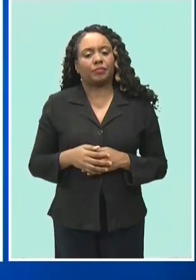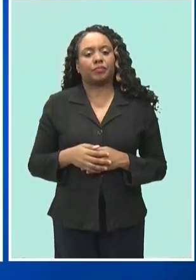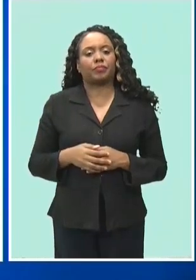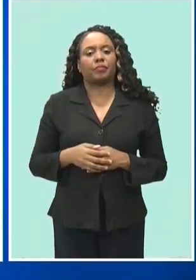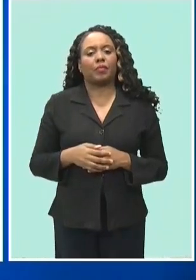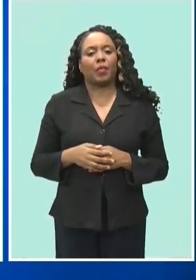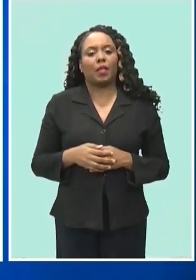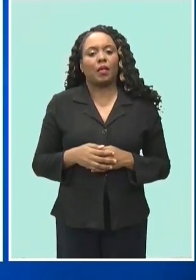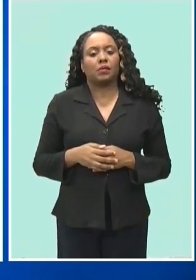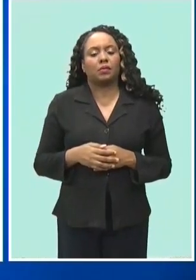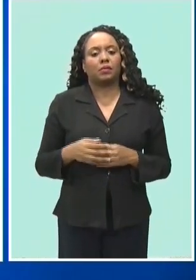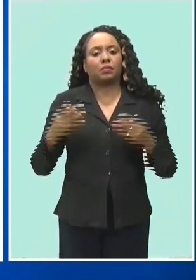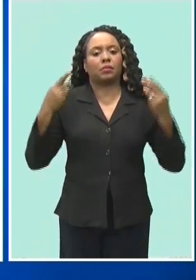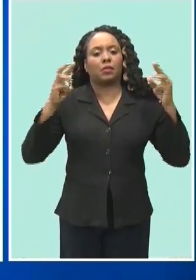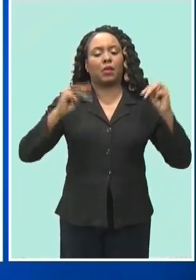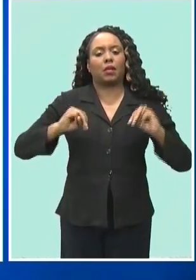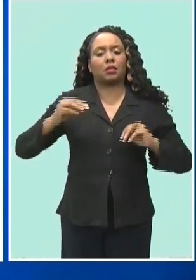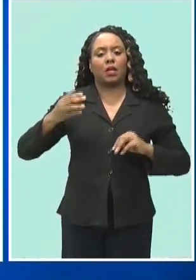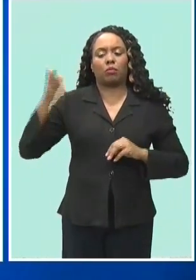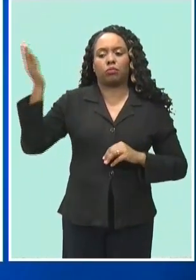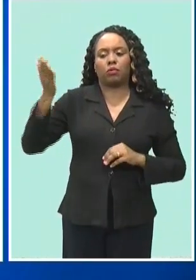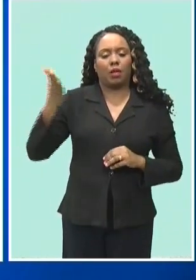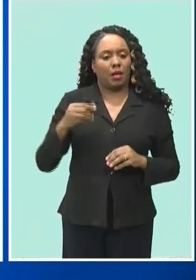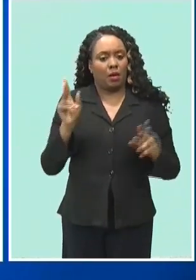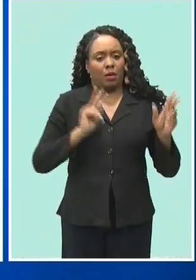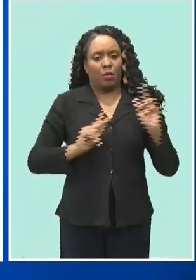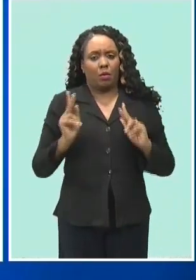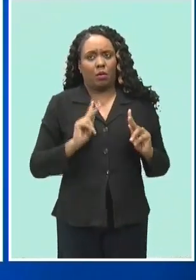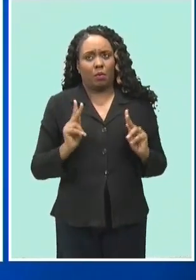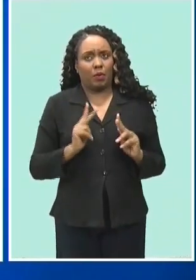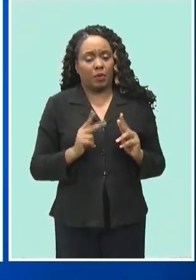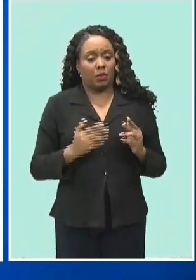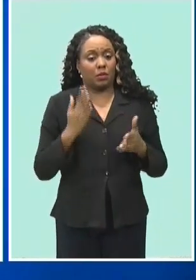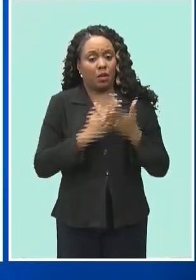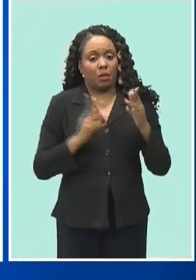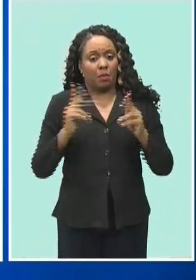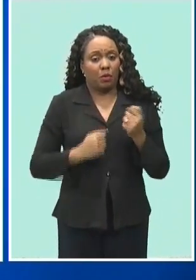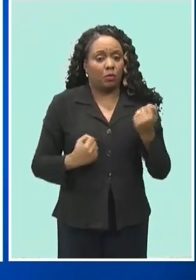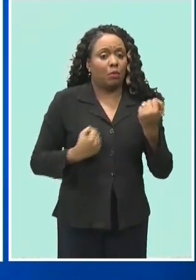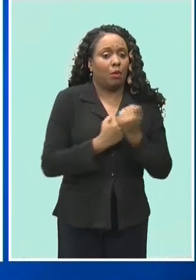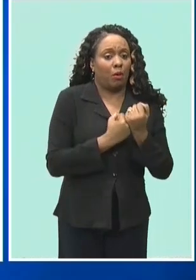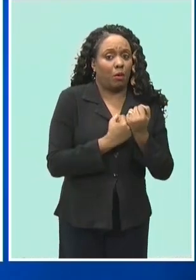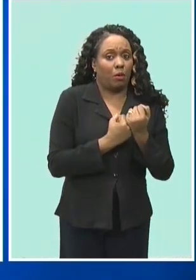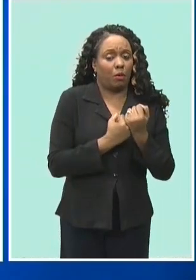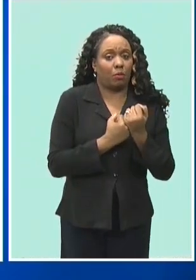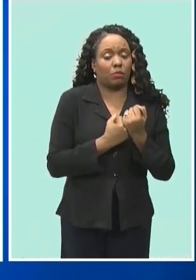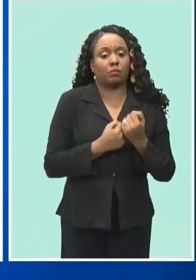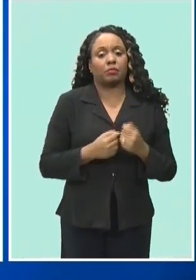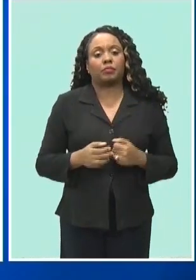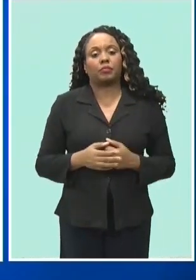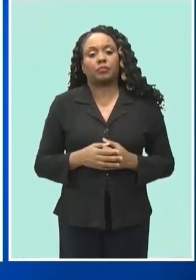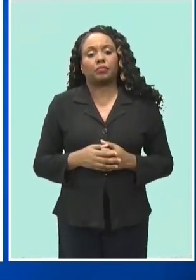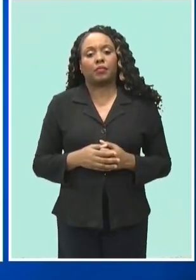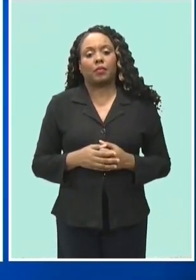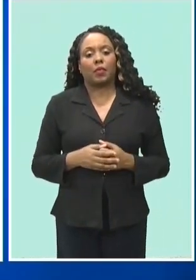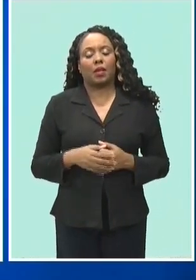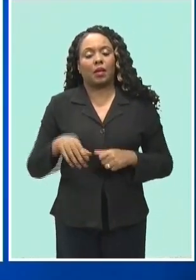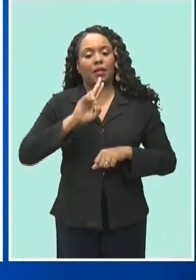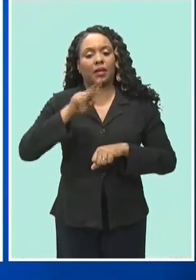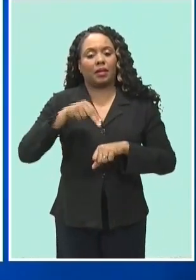Rowley that has sparked some debate, and it seems some are in support of Dr. Rowley's position. Chairman of the National